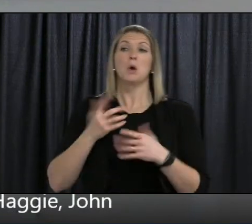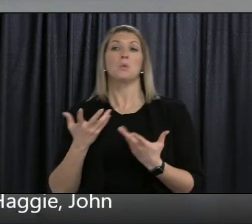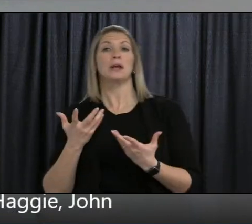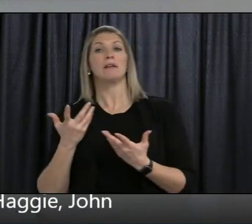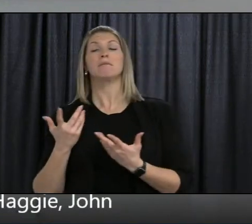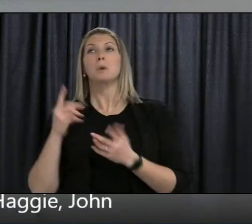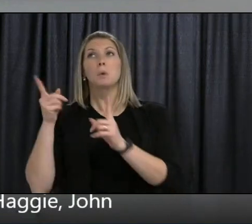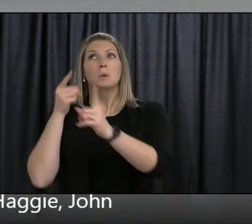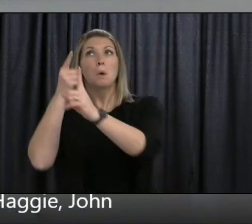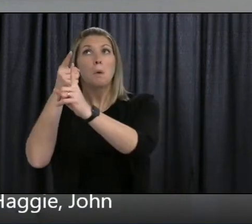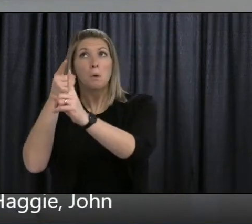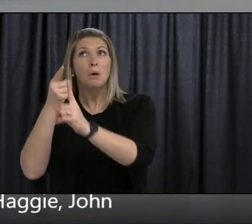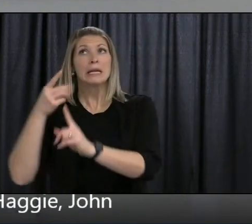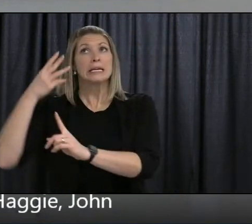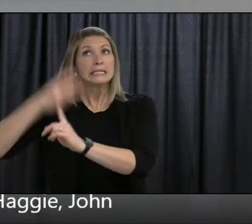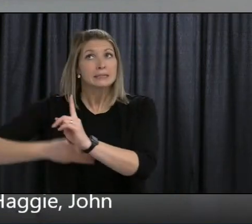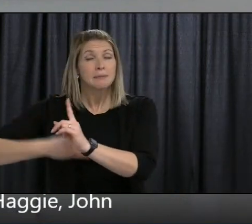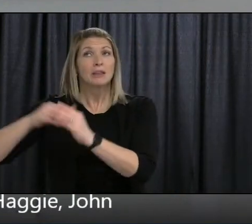sure.